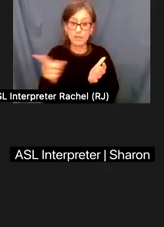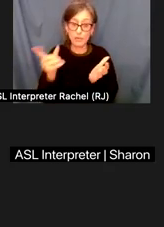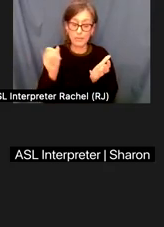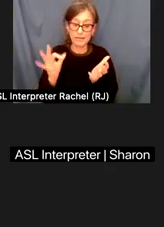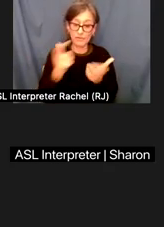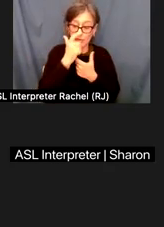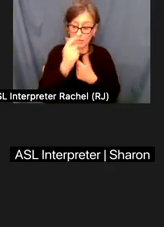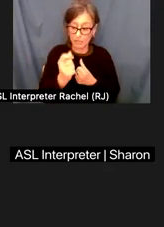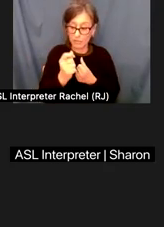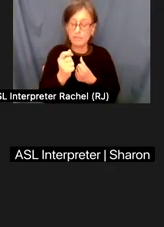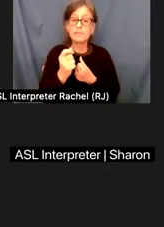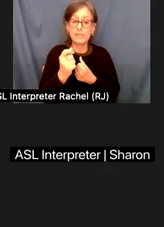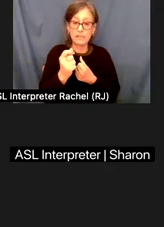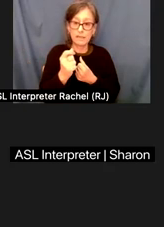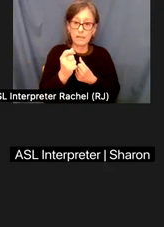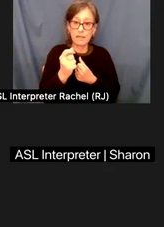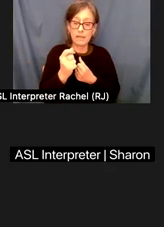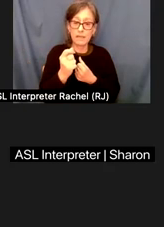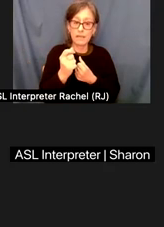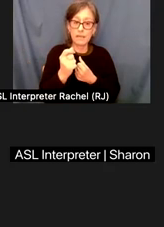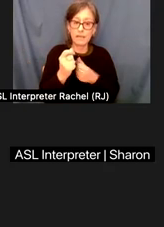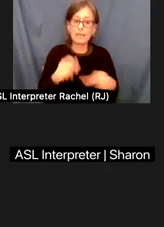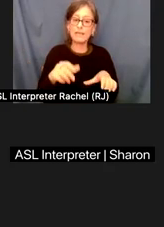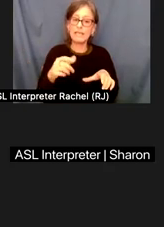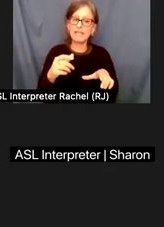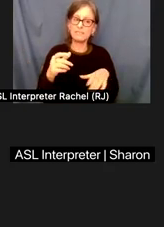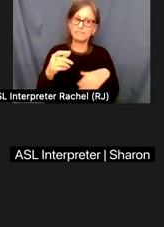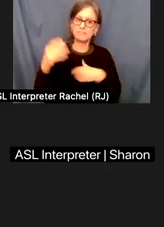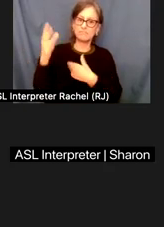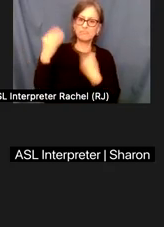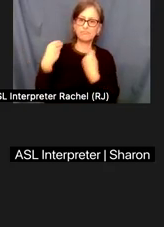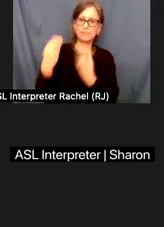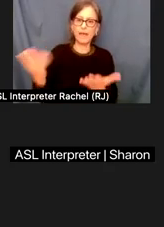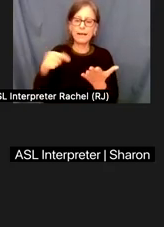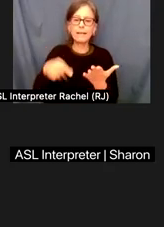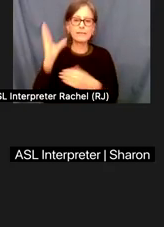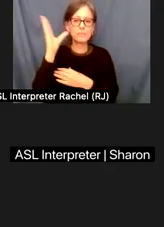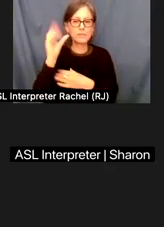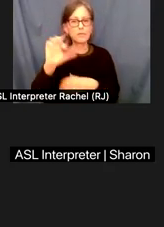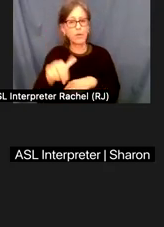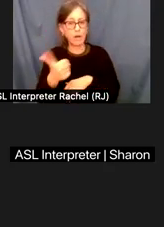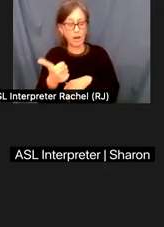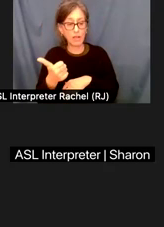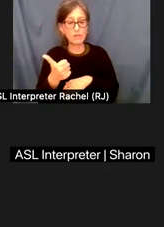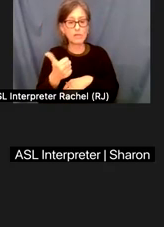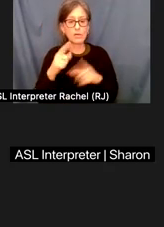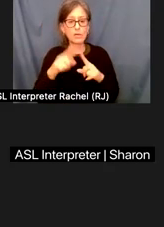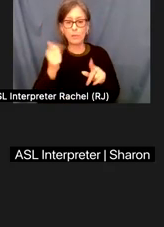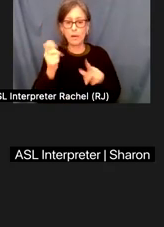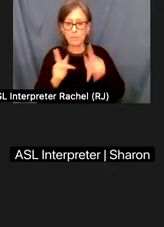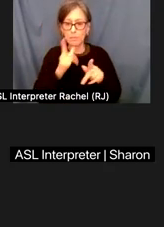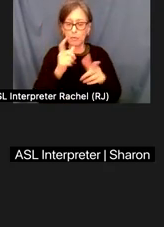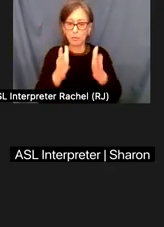in being someone who can deliver this presentation or other presentations to those who